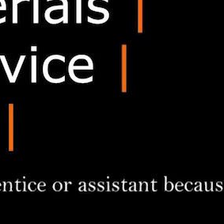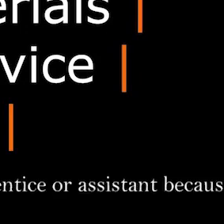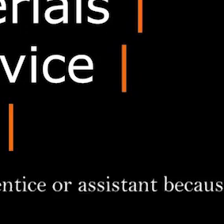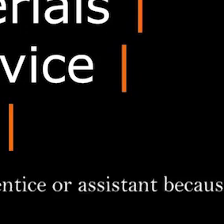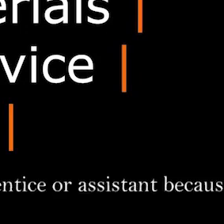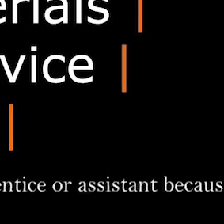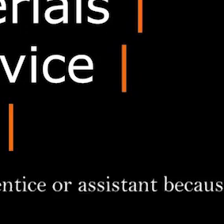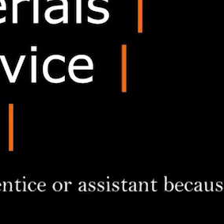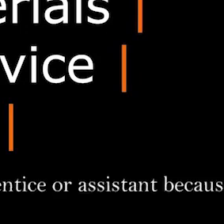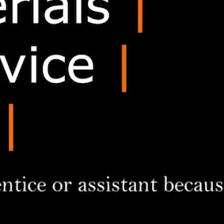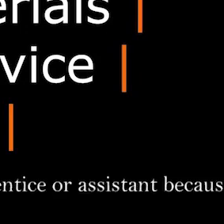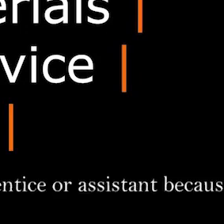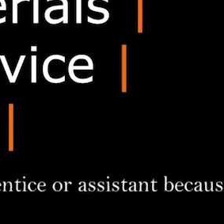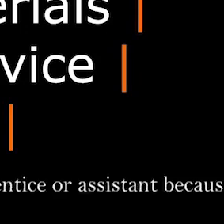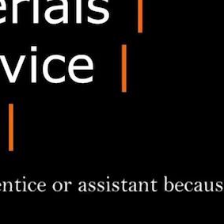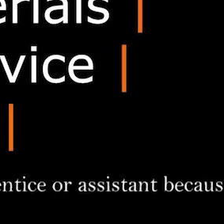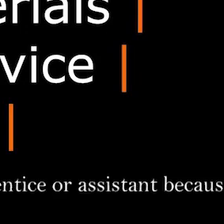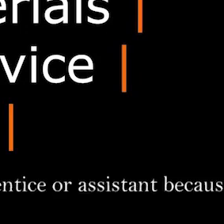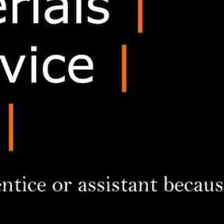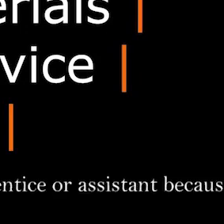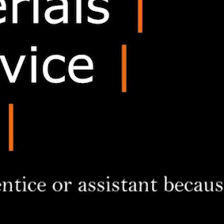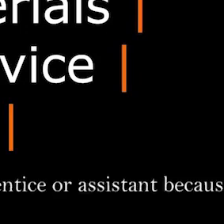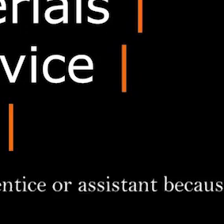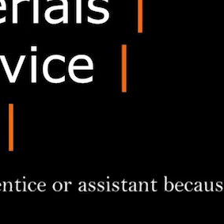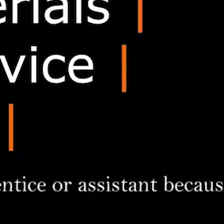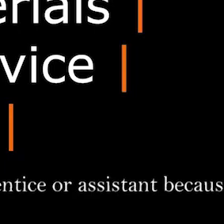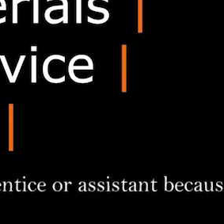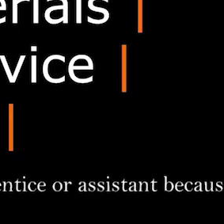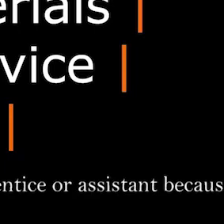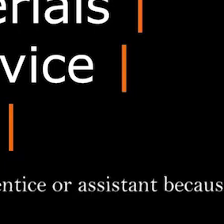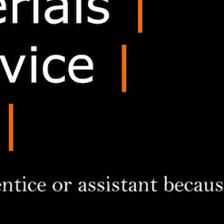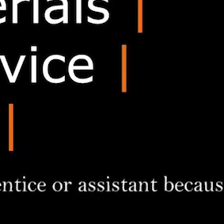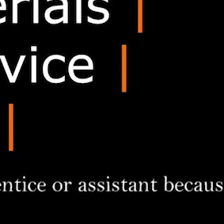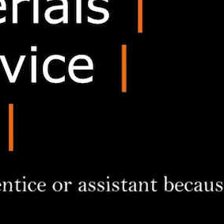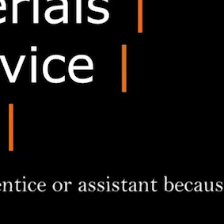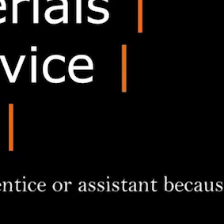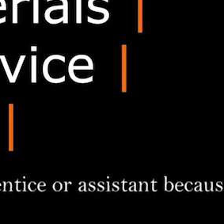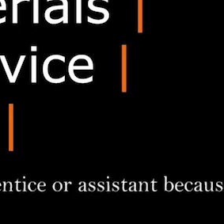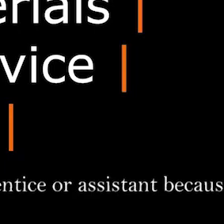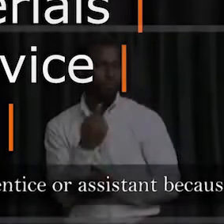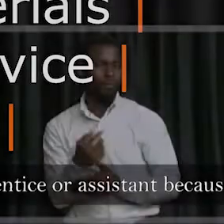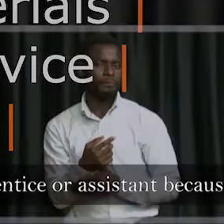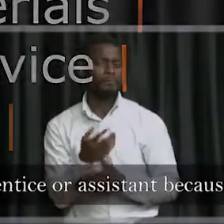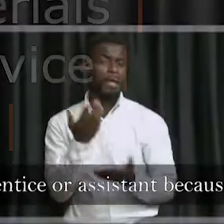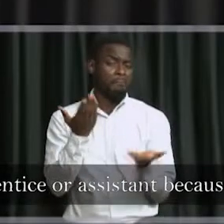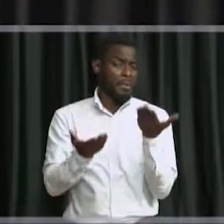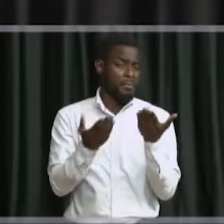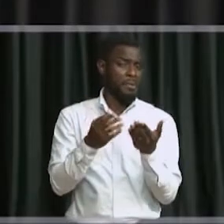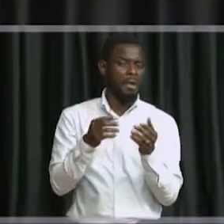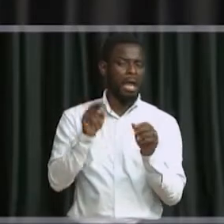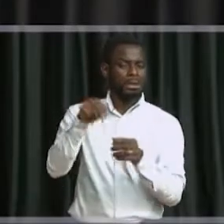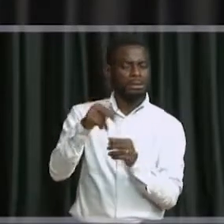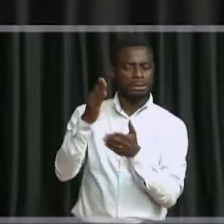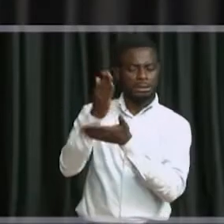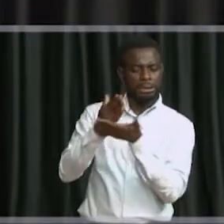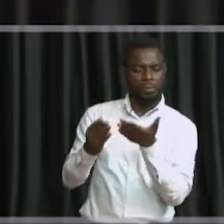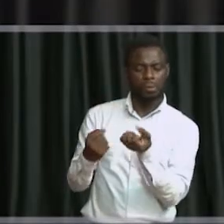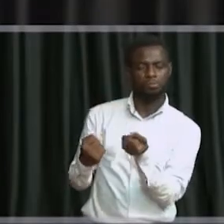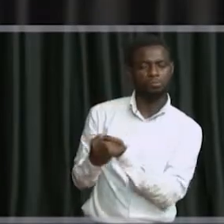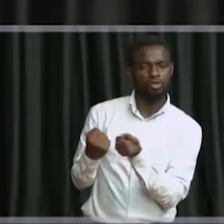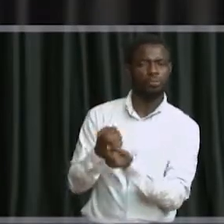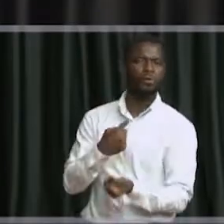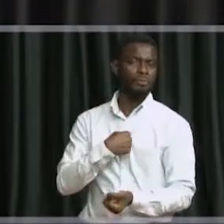wainami hiyanun abla miye se yi jume anu yinbe tima ye apprentice anas assistant